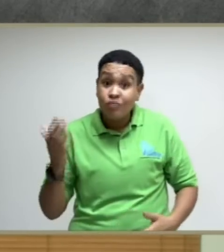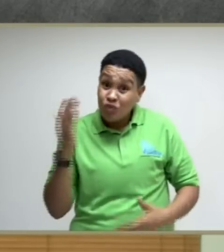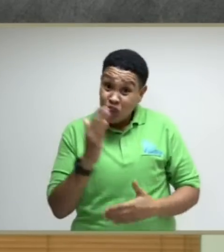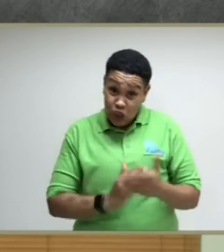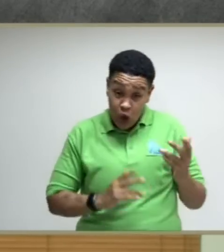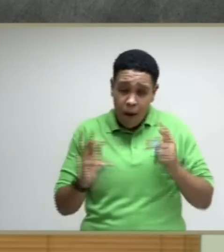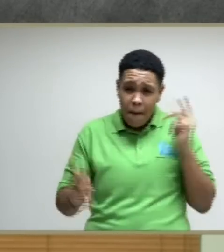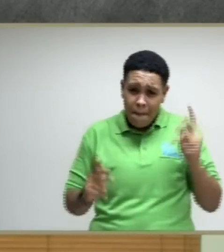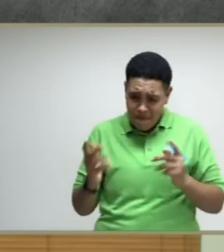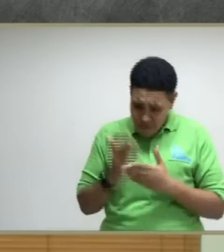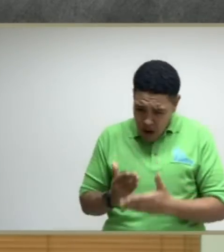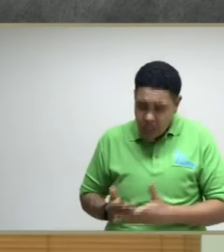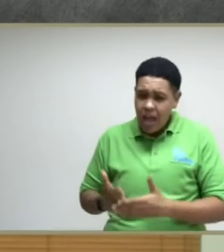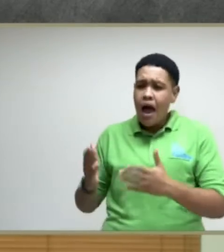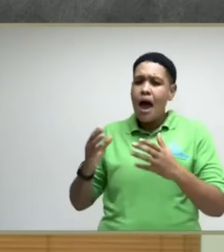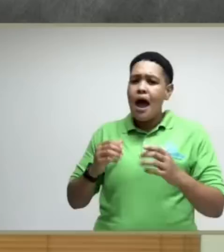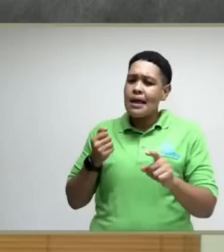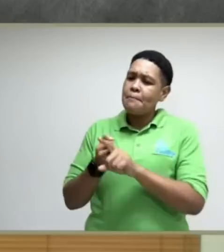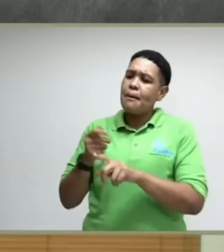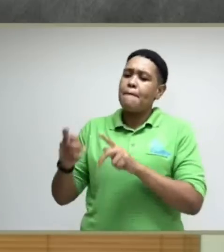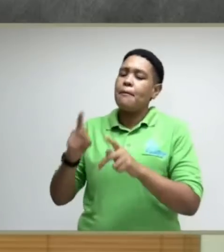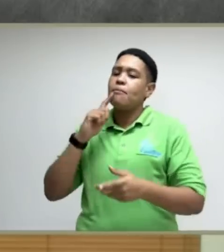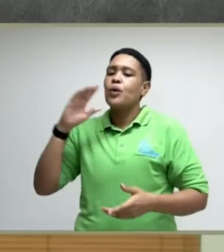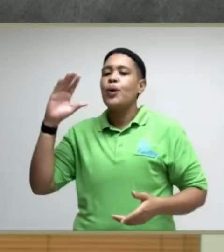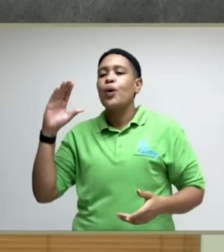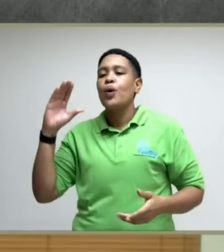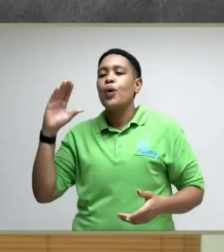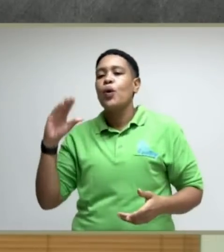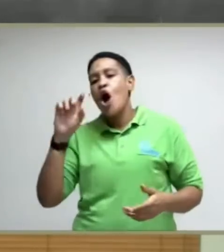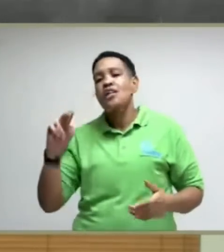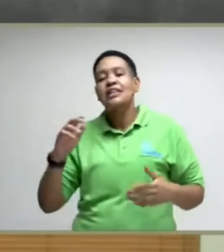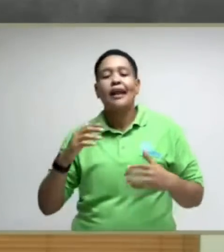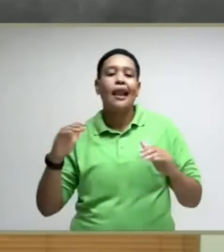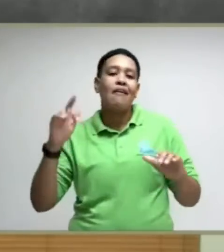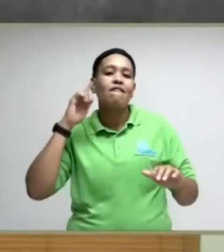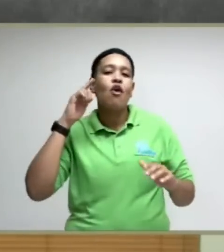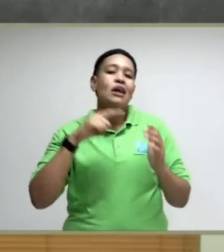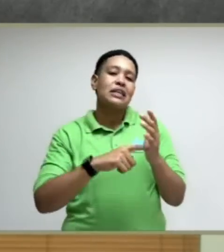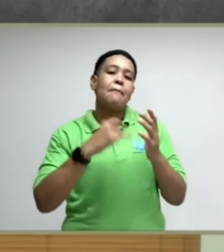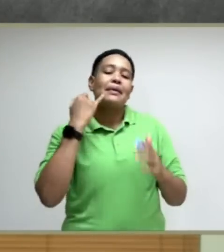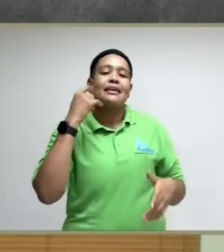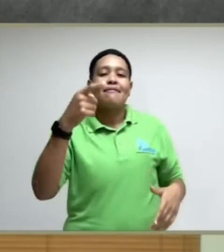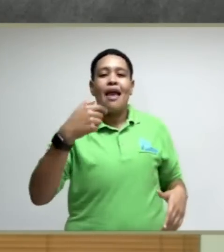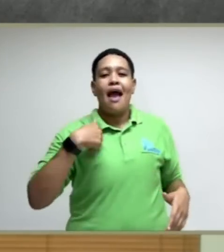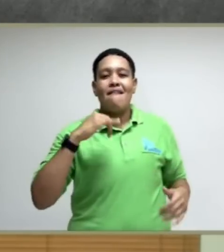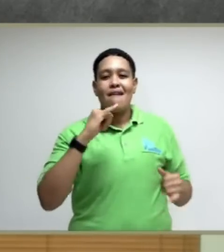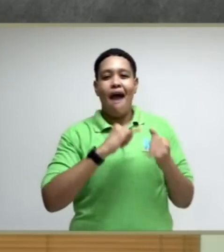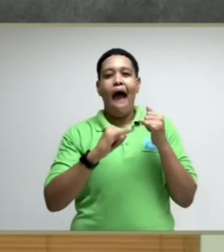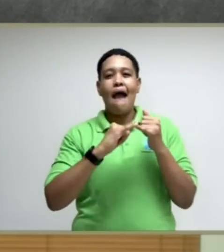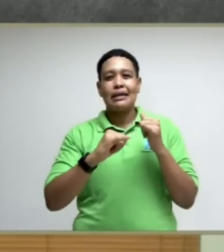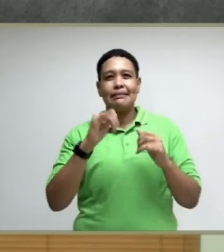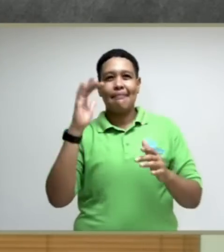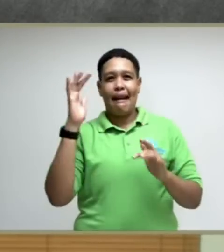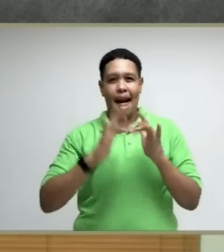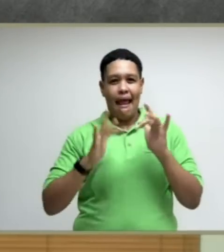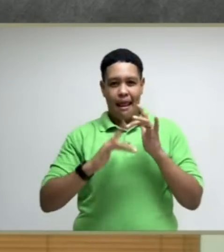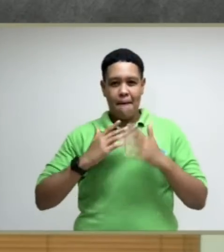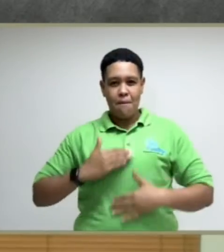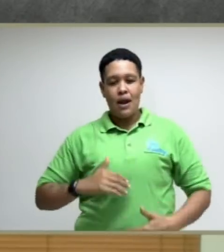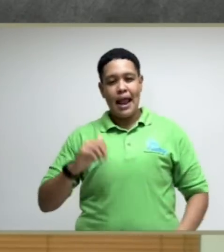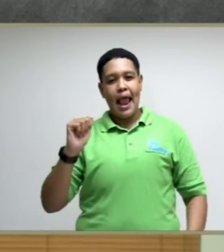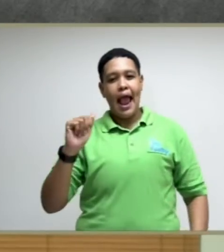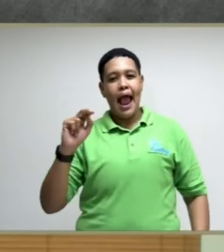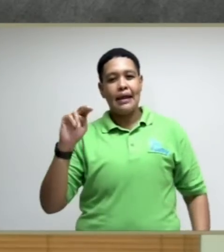oxygen levels. So if persons have other illnesses, such as if they are anemic, they may tolerate low oxygen